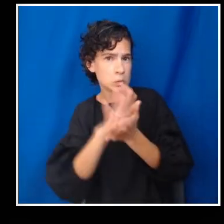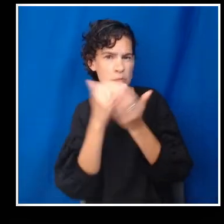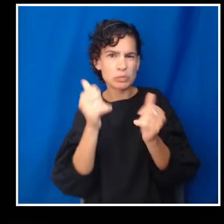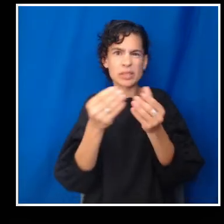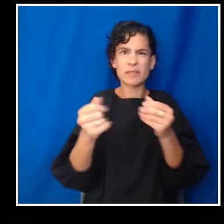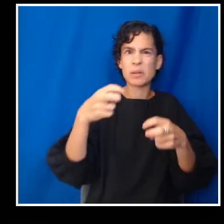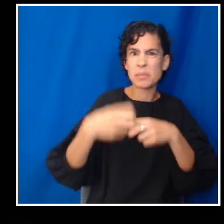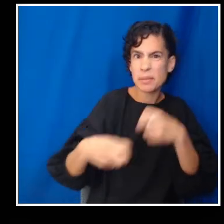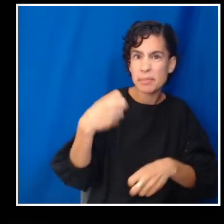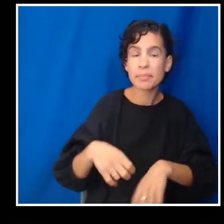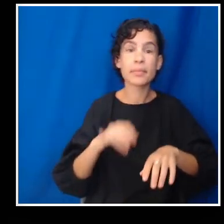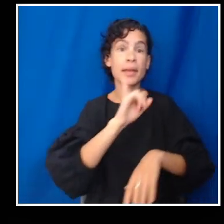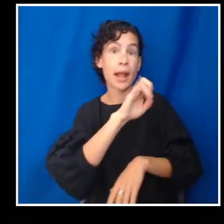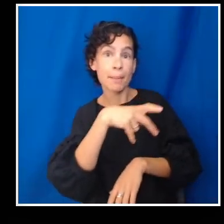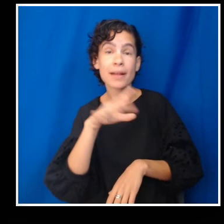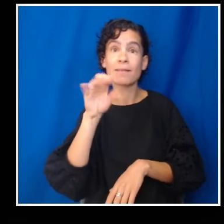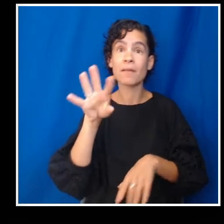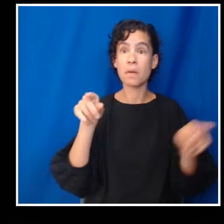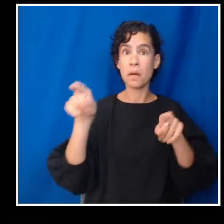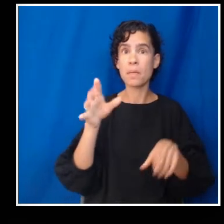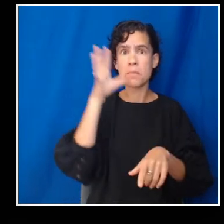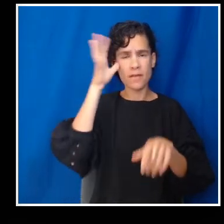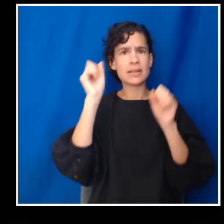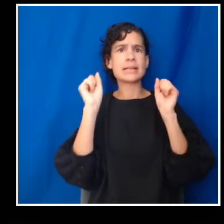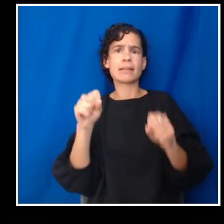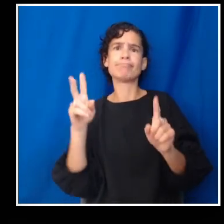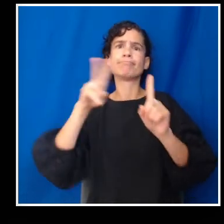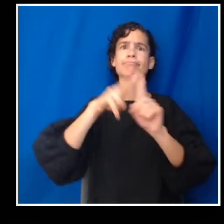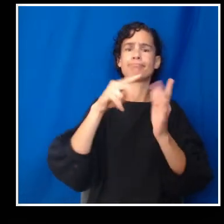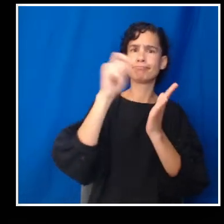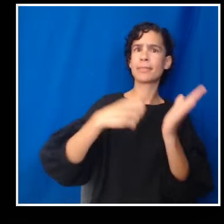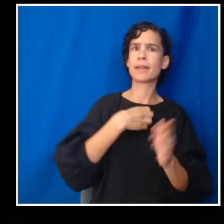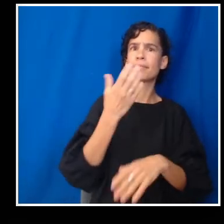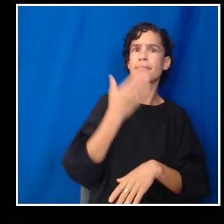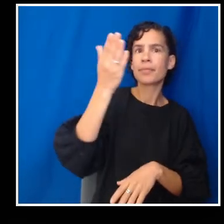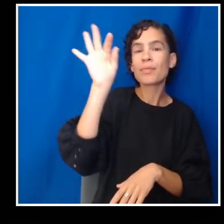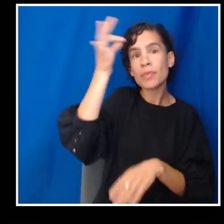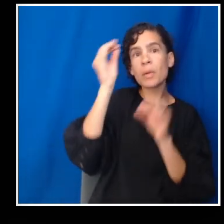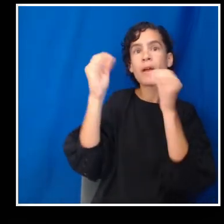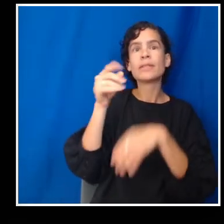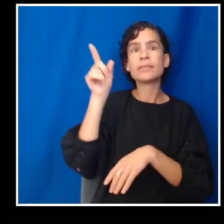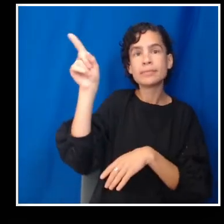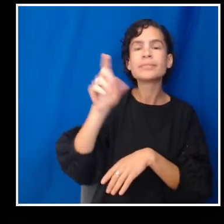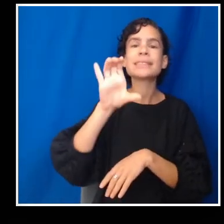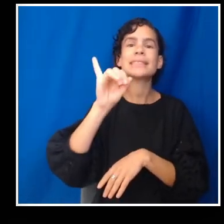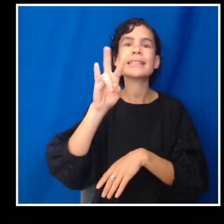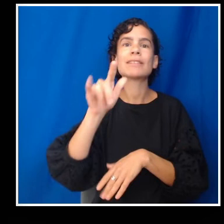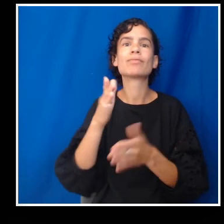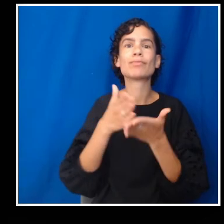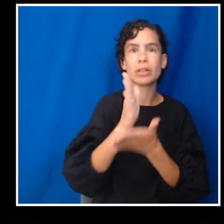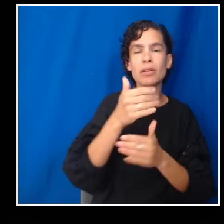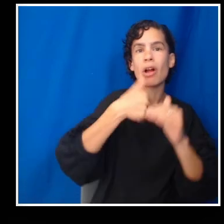try to resolve the problem. With an IEP or 504 plan, a parent can also file a written complaint with the Federal Office for Civil